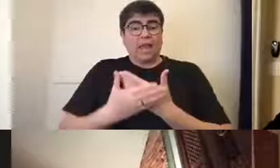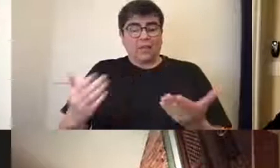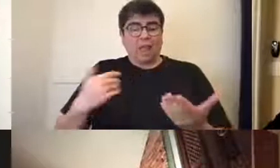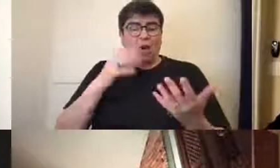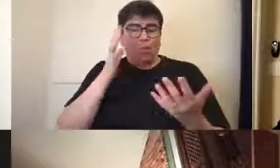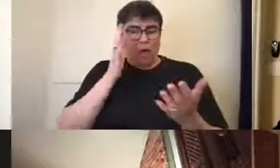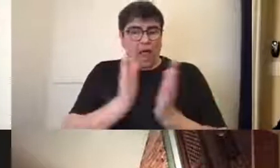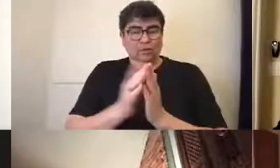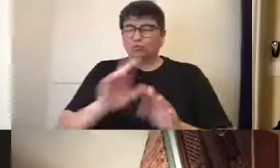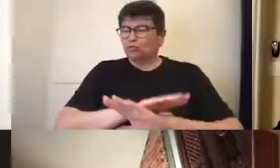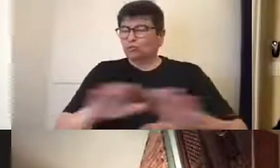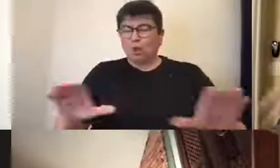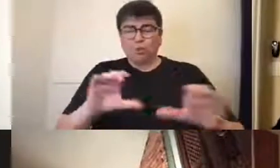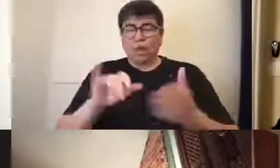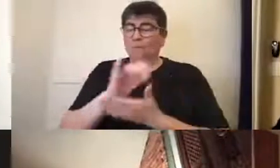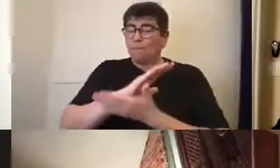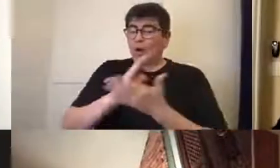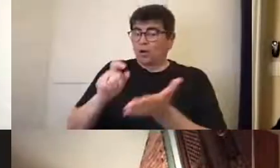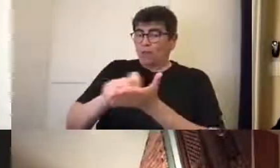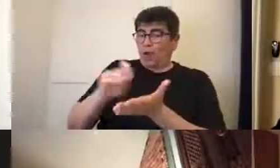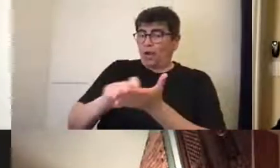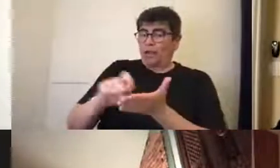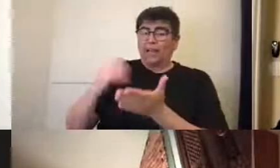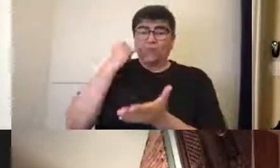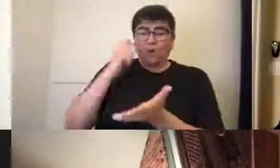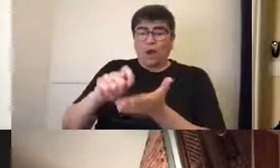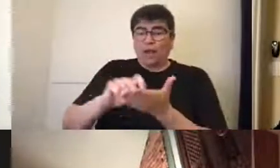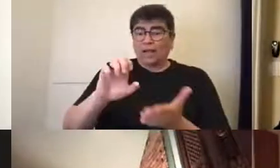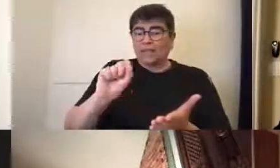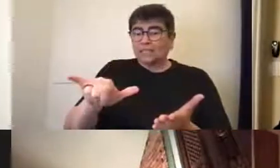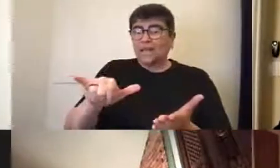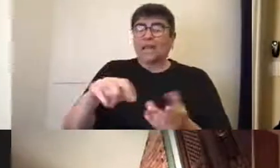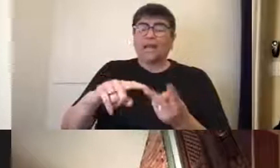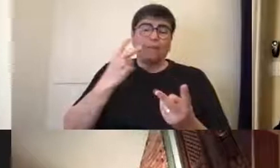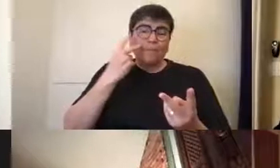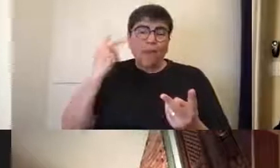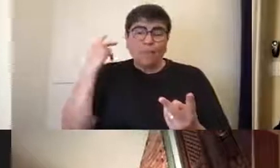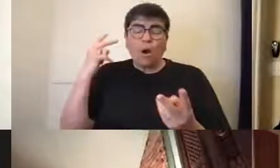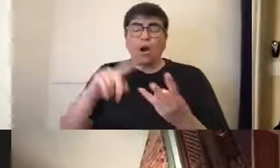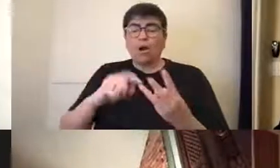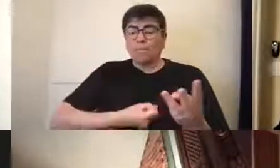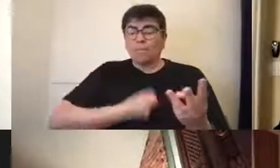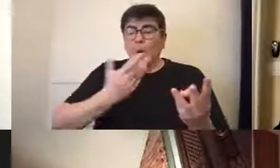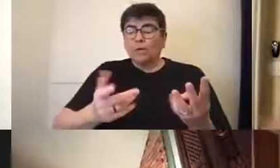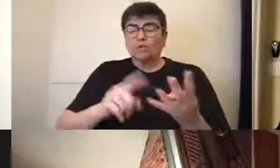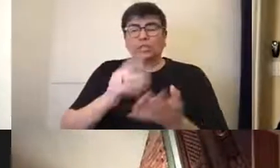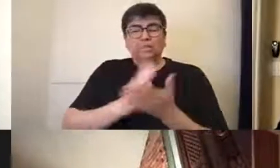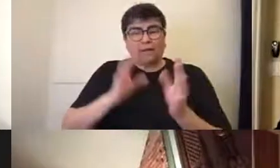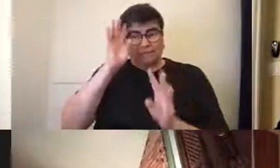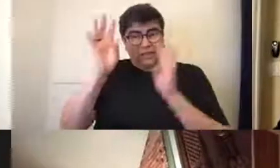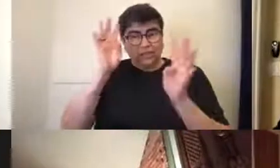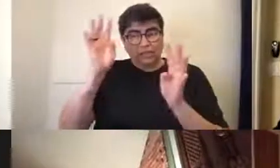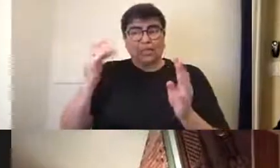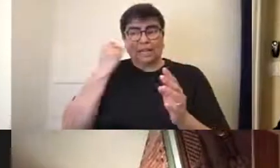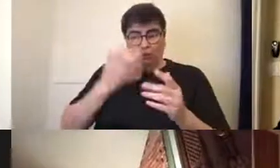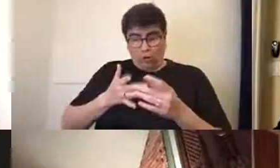do it. Part of writing the stuff we do, particularly if we're writing essay, memoir, poetry, and some fiction, is you have to know when you lead